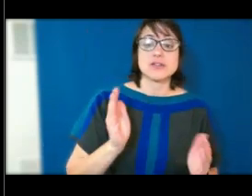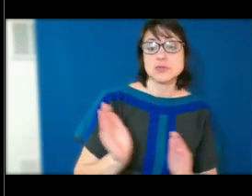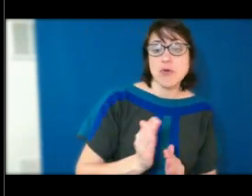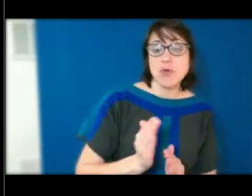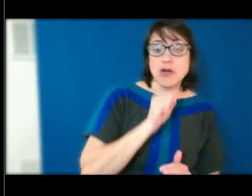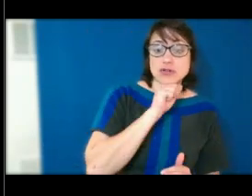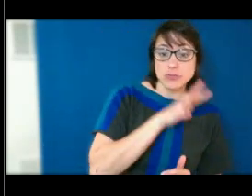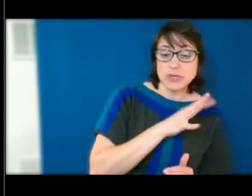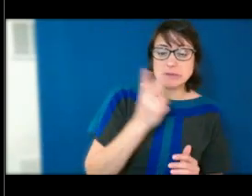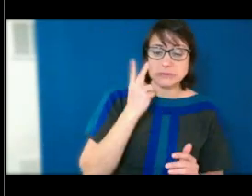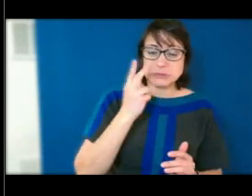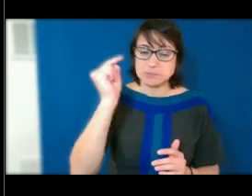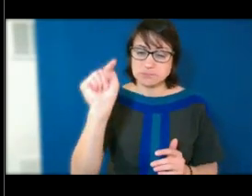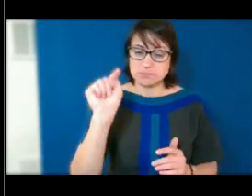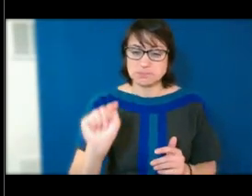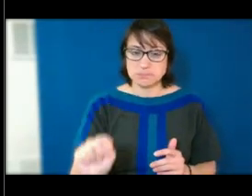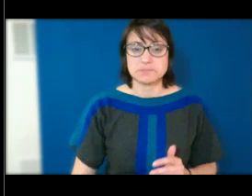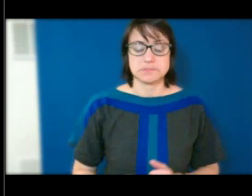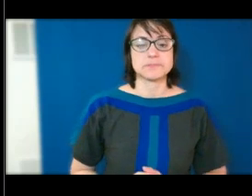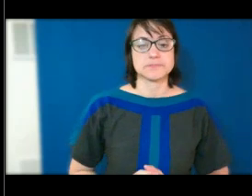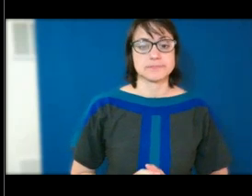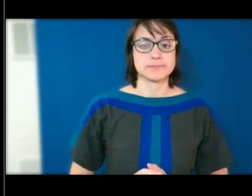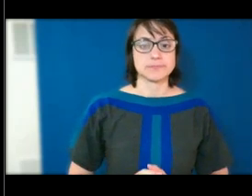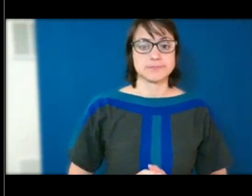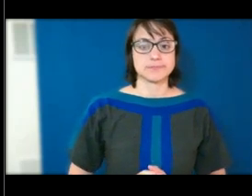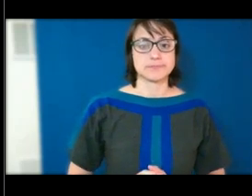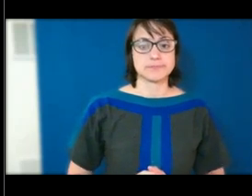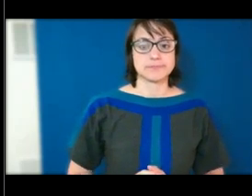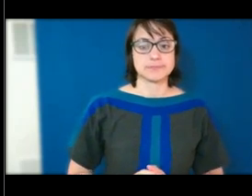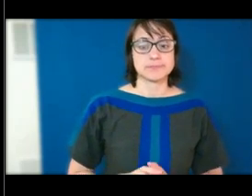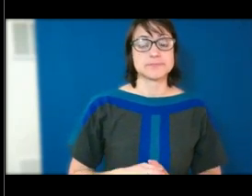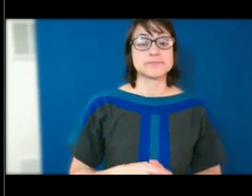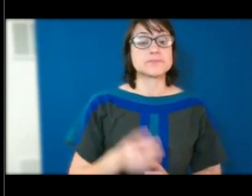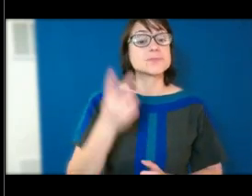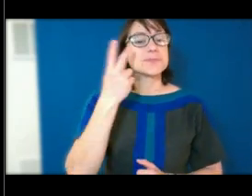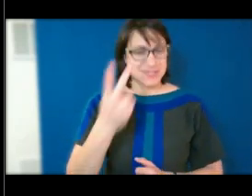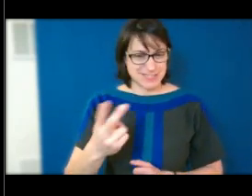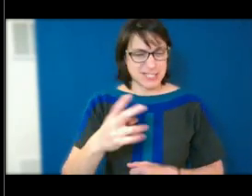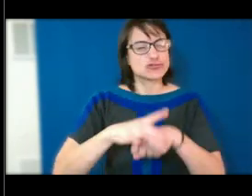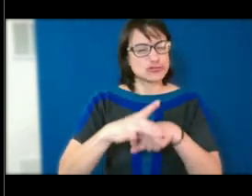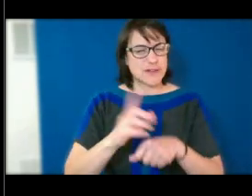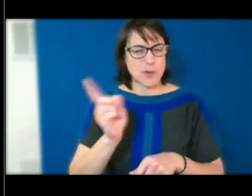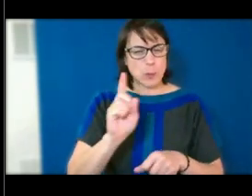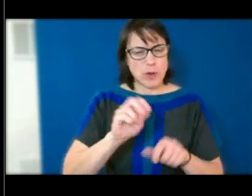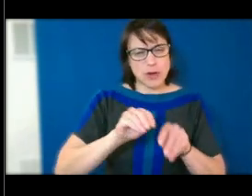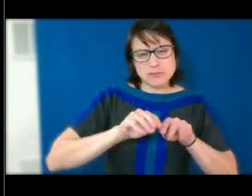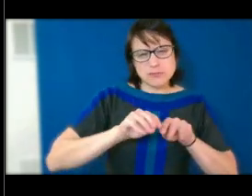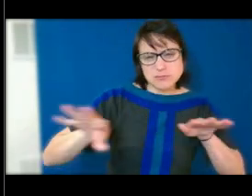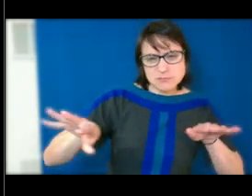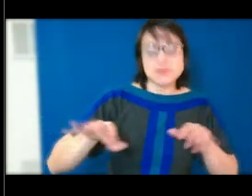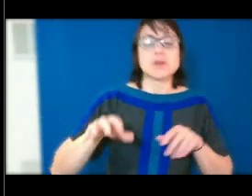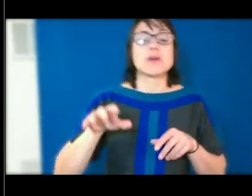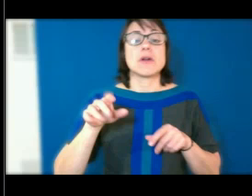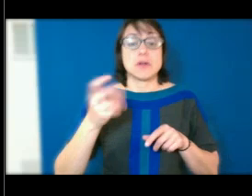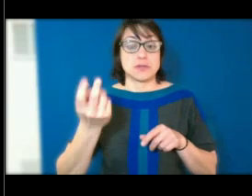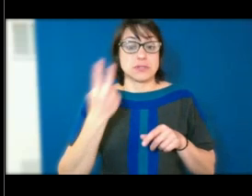please. And we have a really good geographic spread of our projects as well. So we have 12